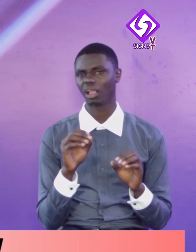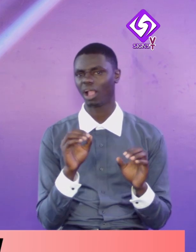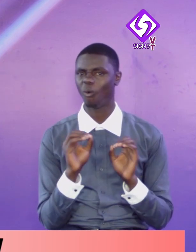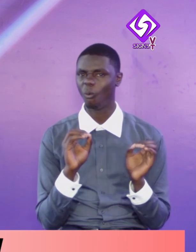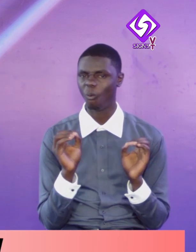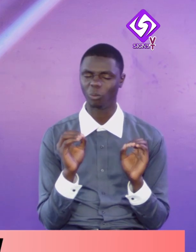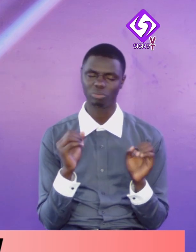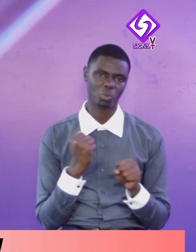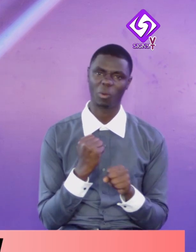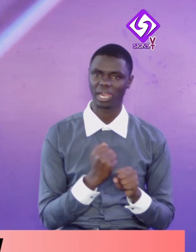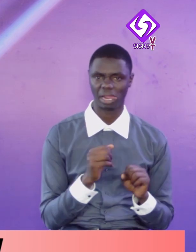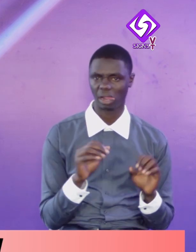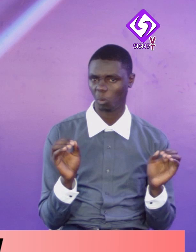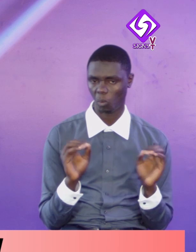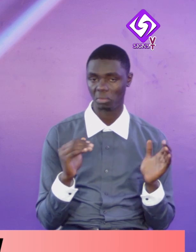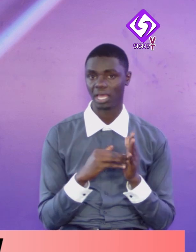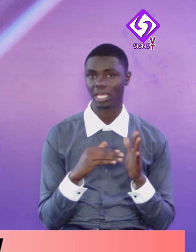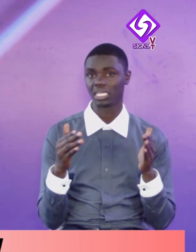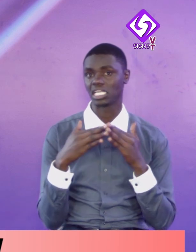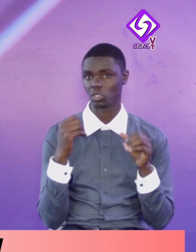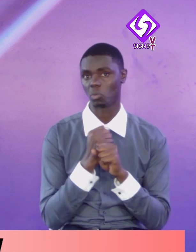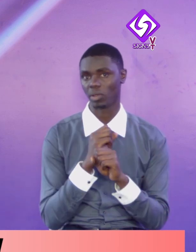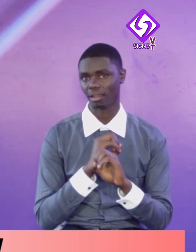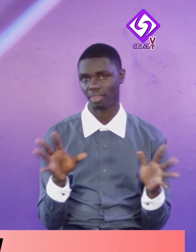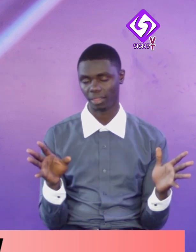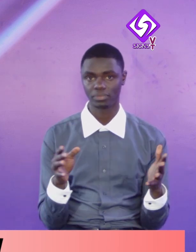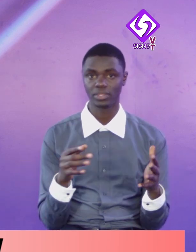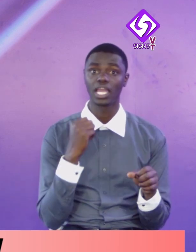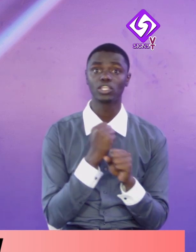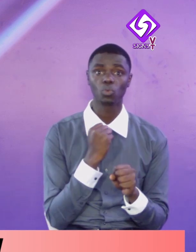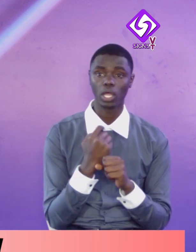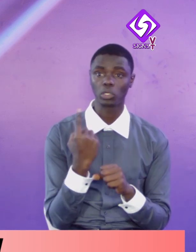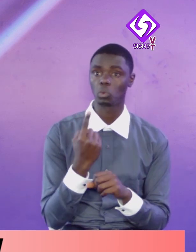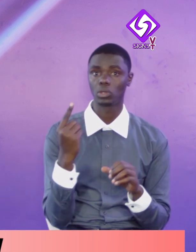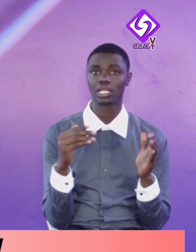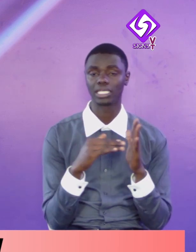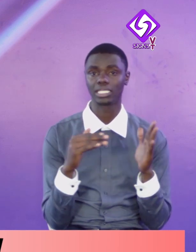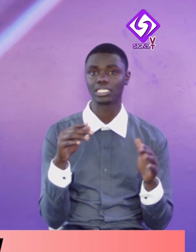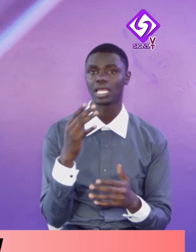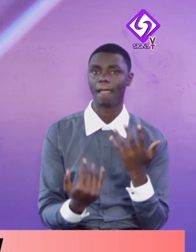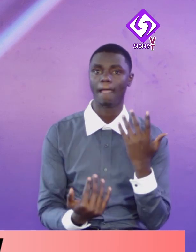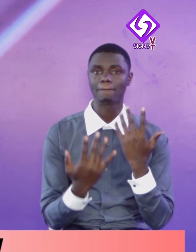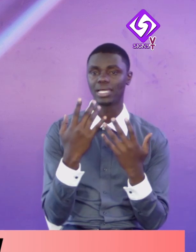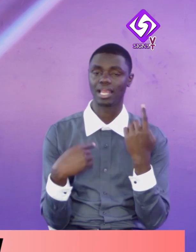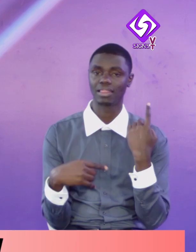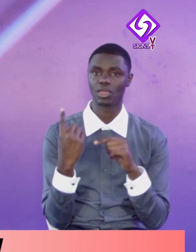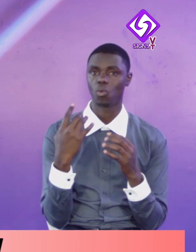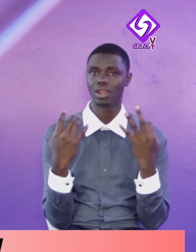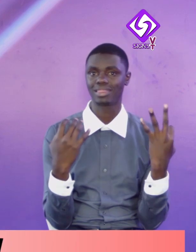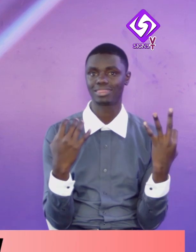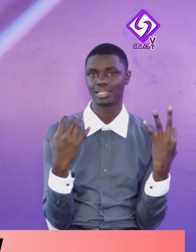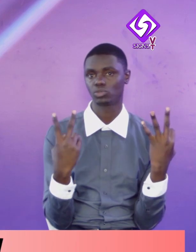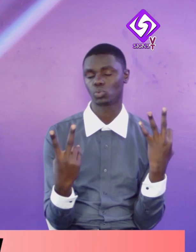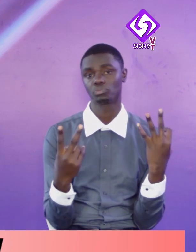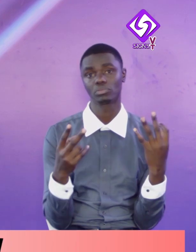it never worked. Against Arsenal, it never worked. It worked only against Burnley, and they won 3-2.